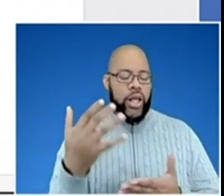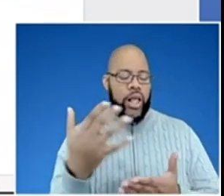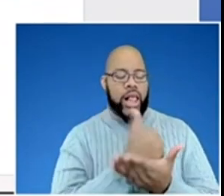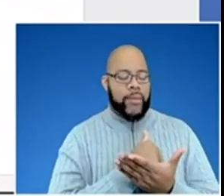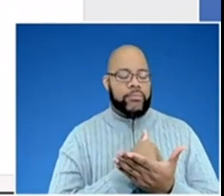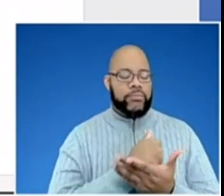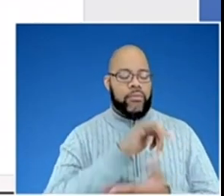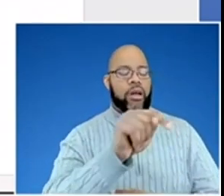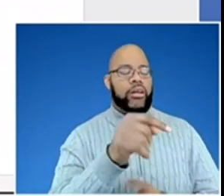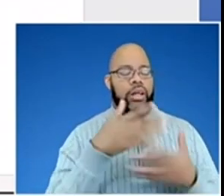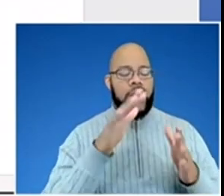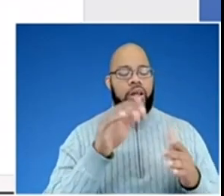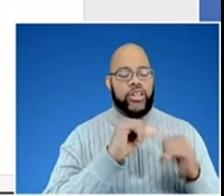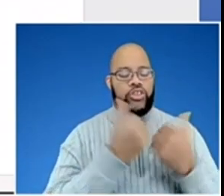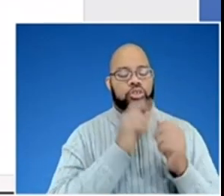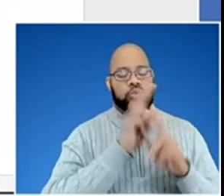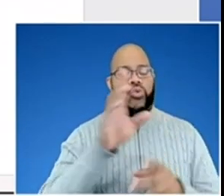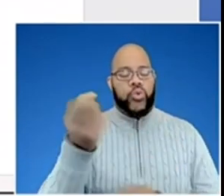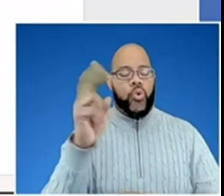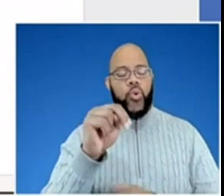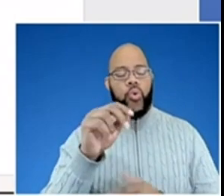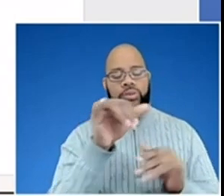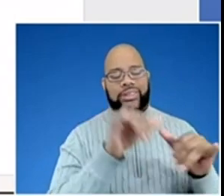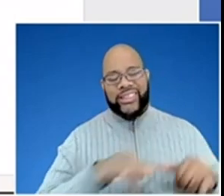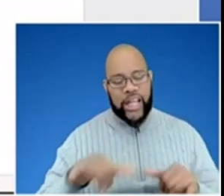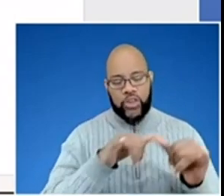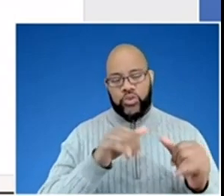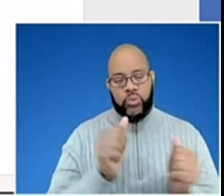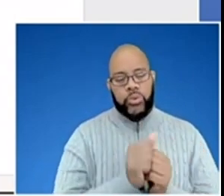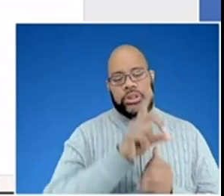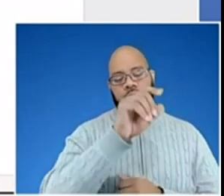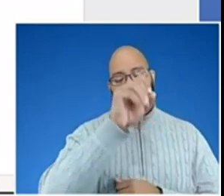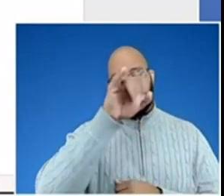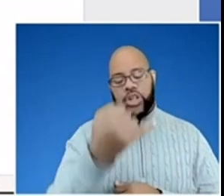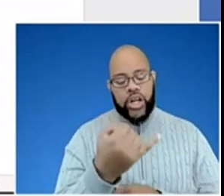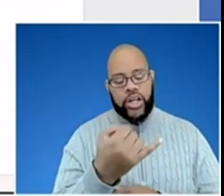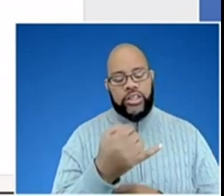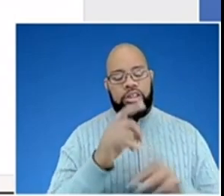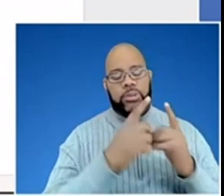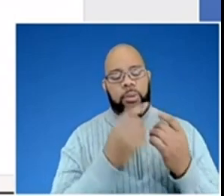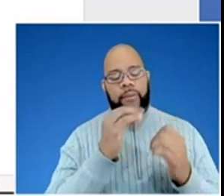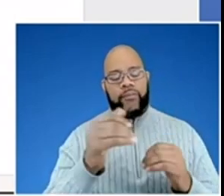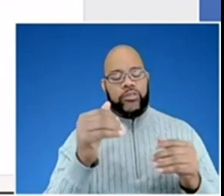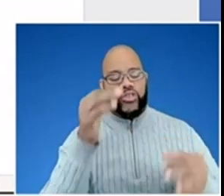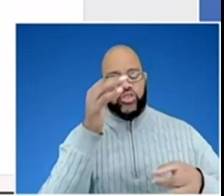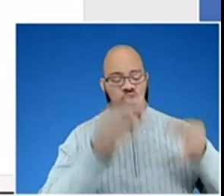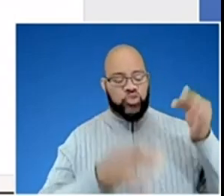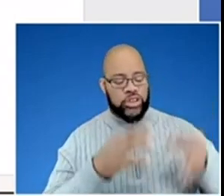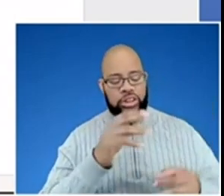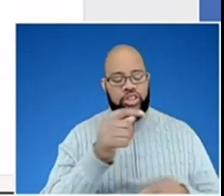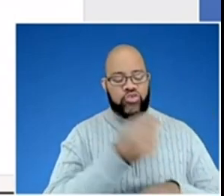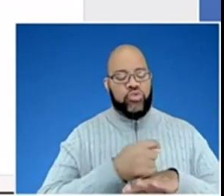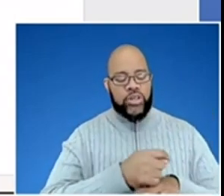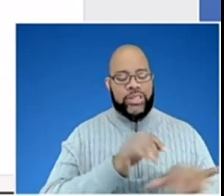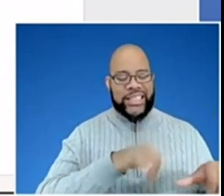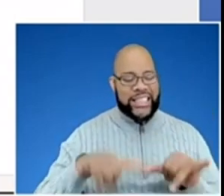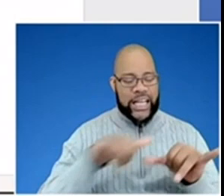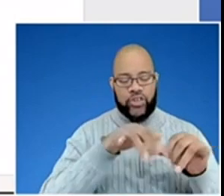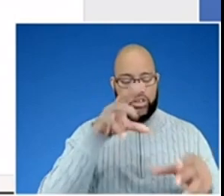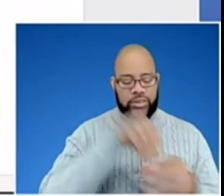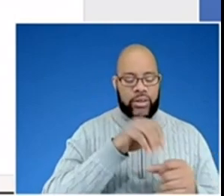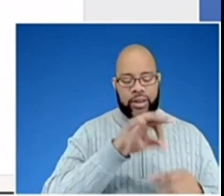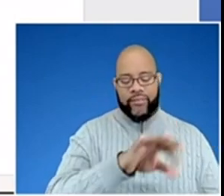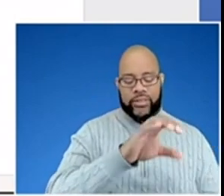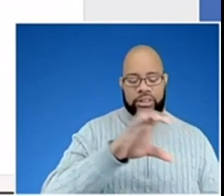allows agencies to use their own standards alongside the DOJ, the Department of Justice, and the Treasury standards contained in the